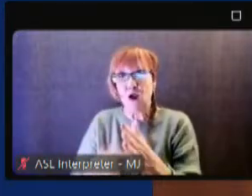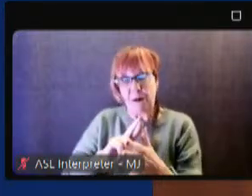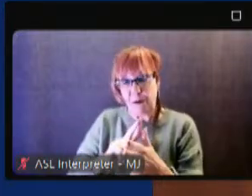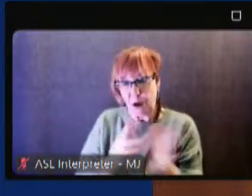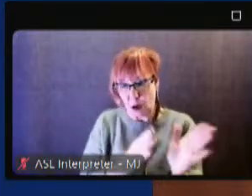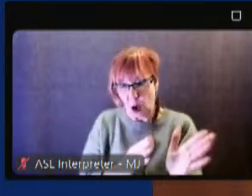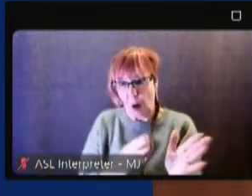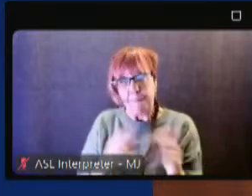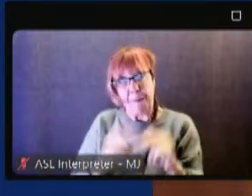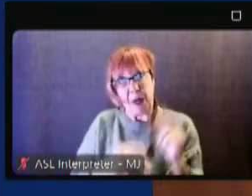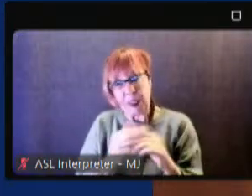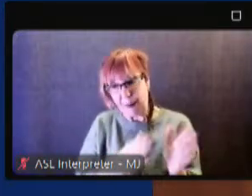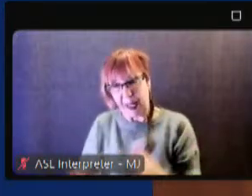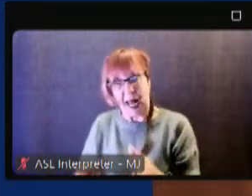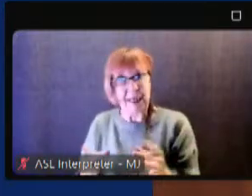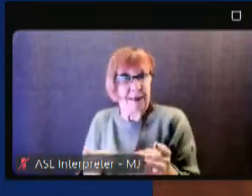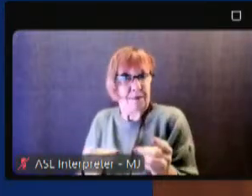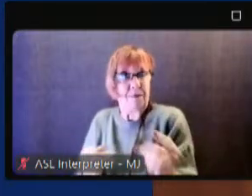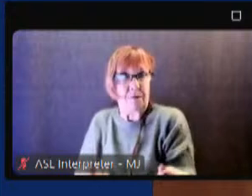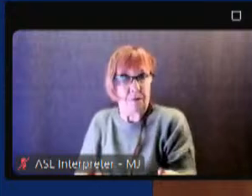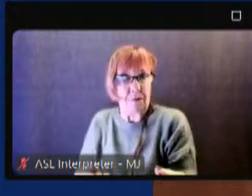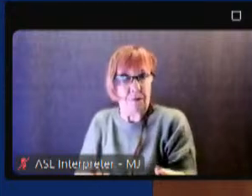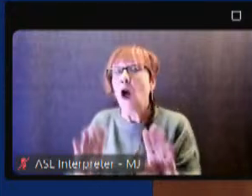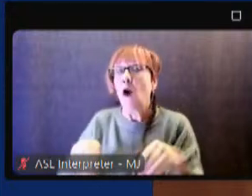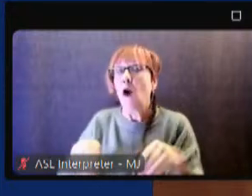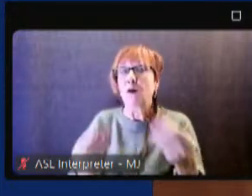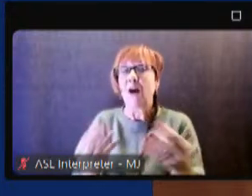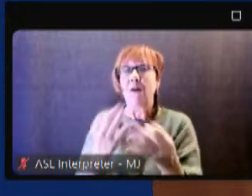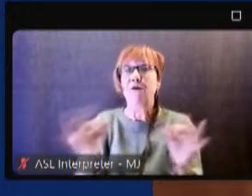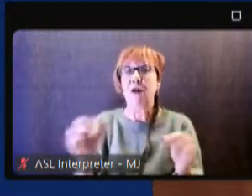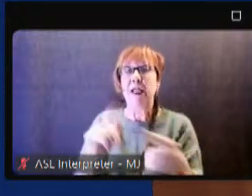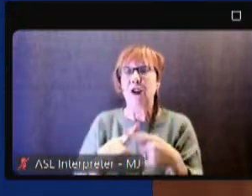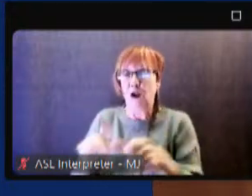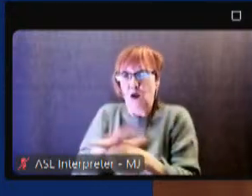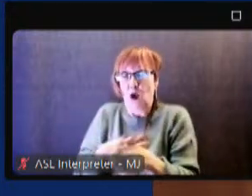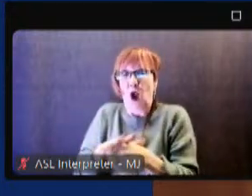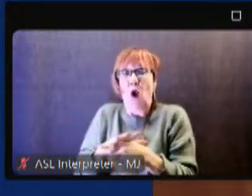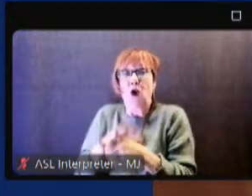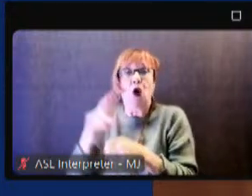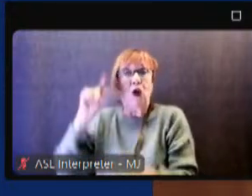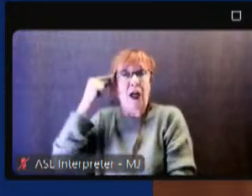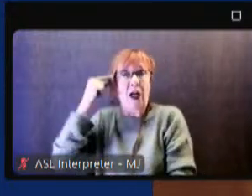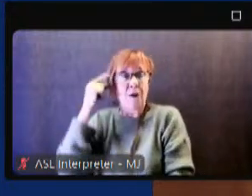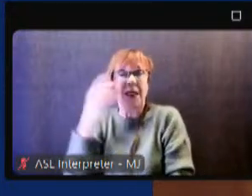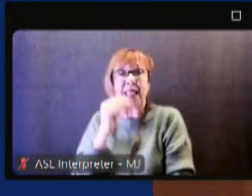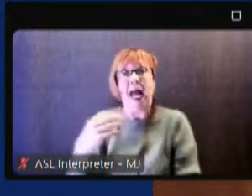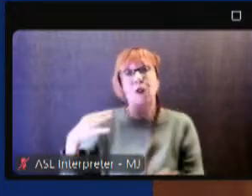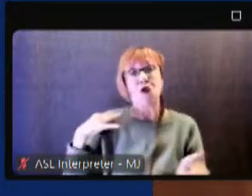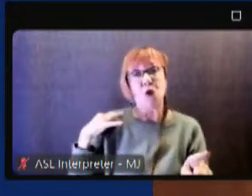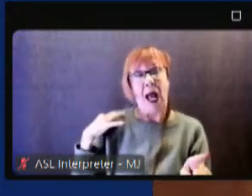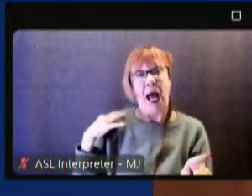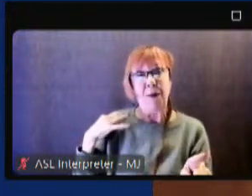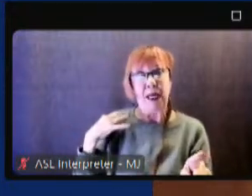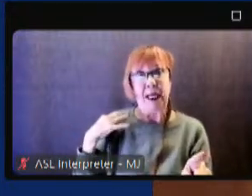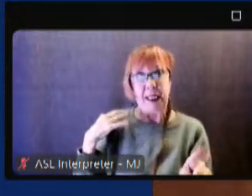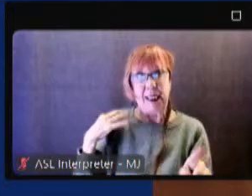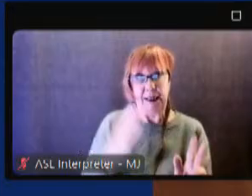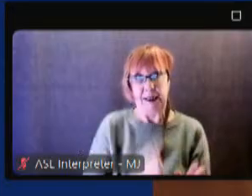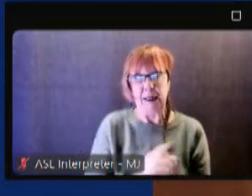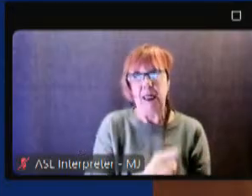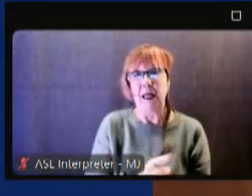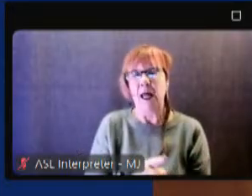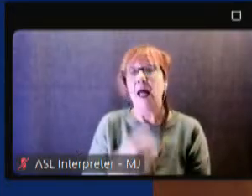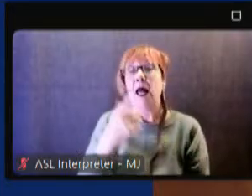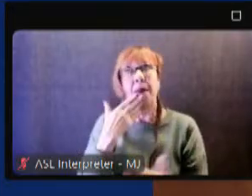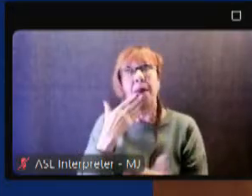efficiently. It's being provided free of charge to local governments and to the applicants, thanks to an innovative partnership between